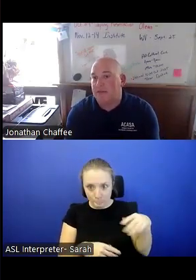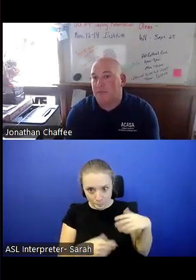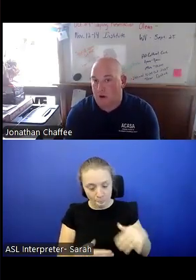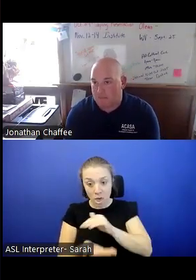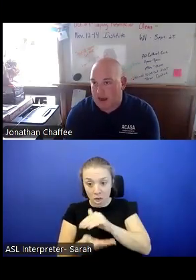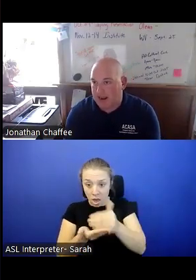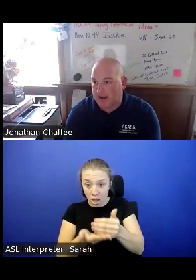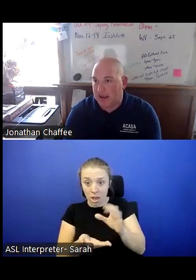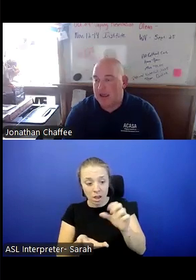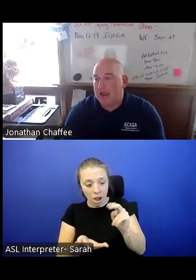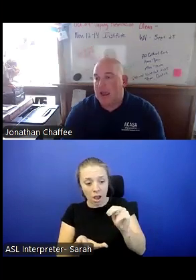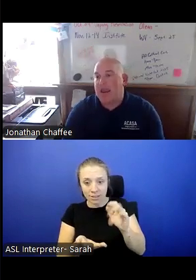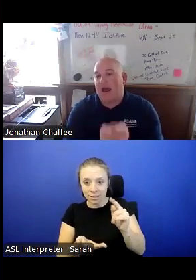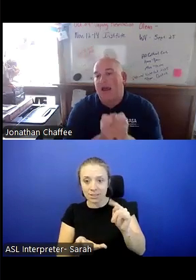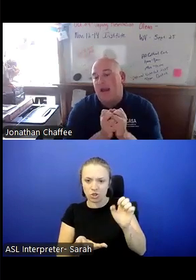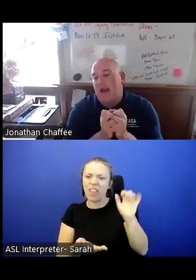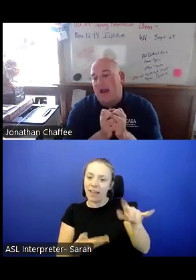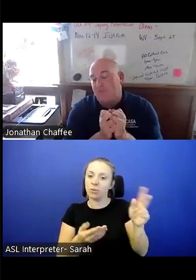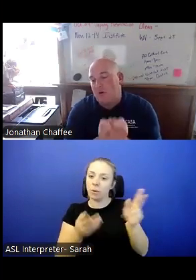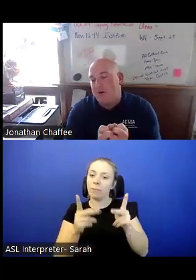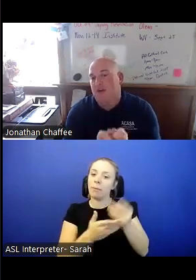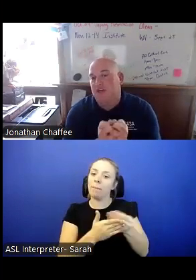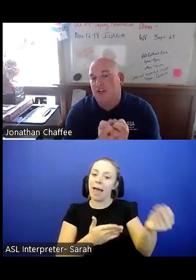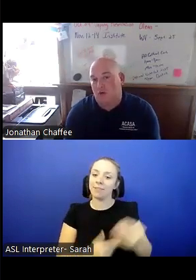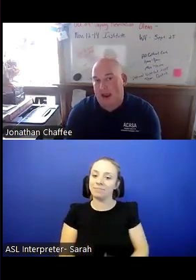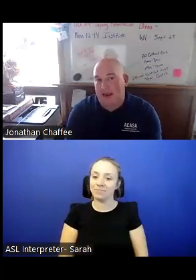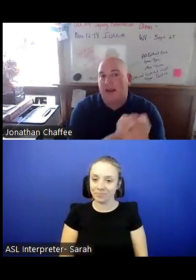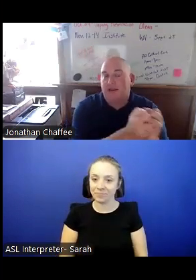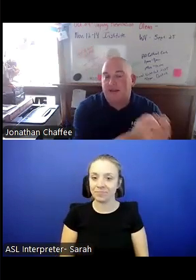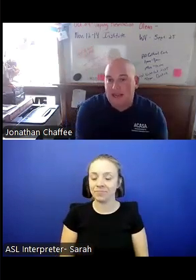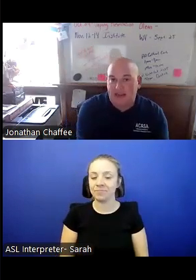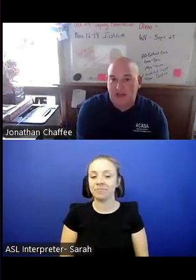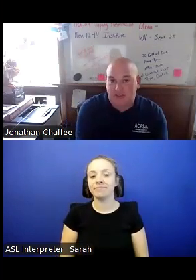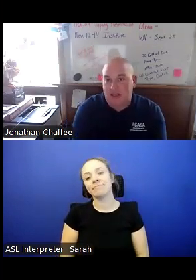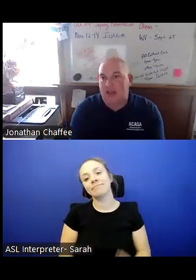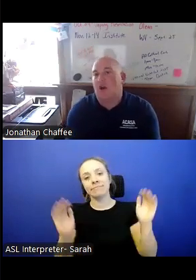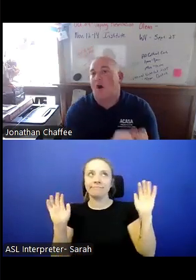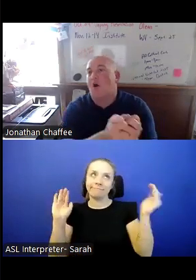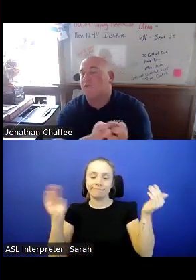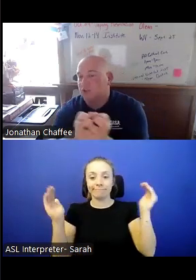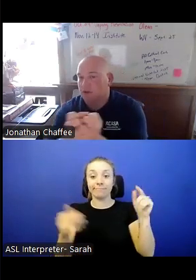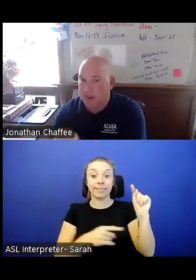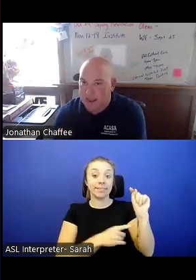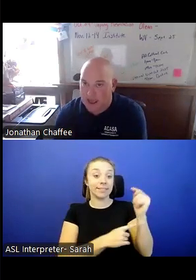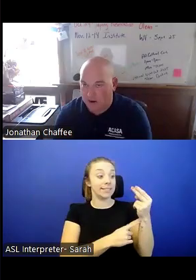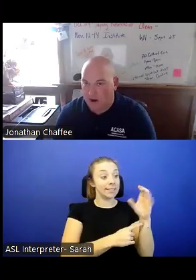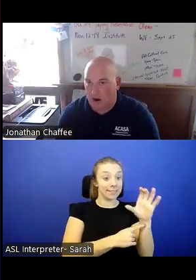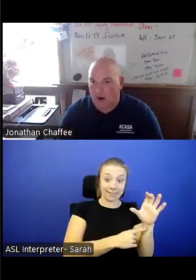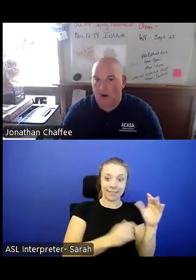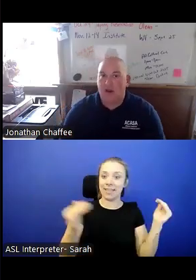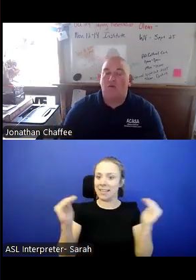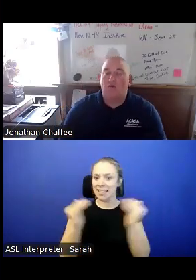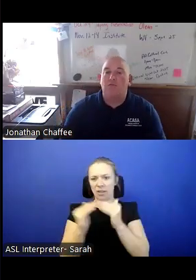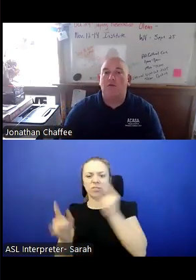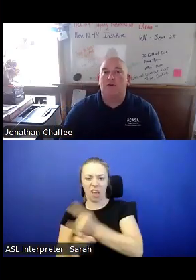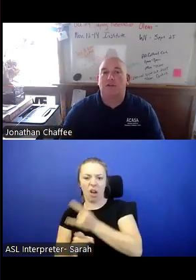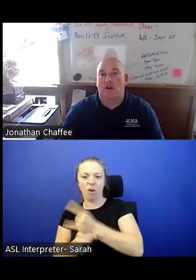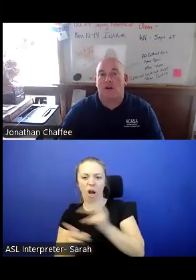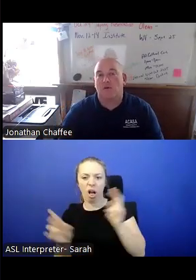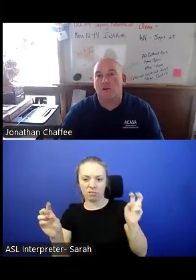what people are buying. And I pretty much equate THC almost to like alcohol.